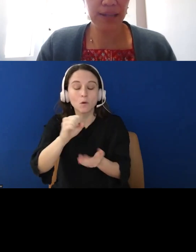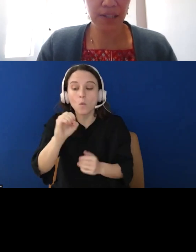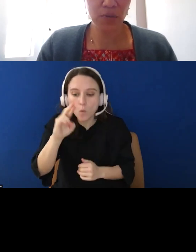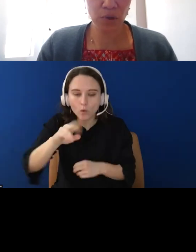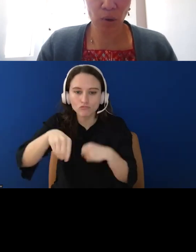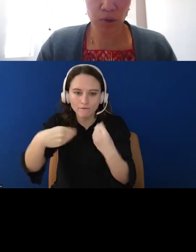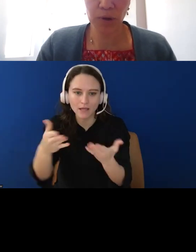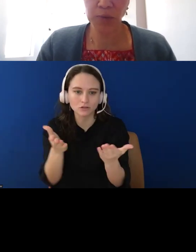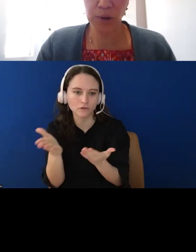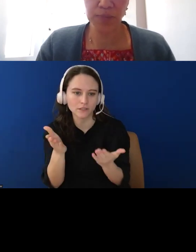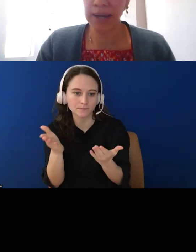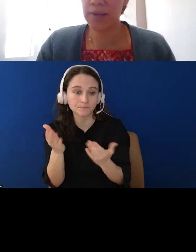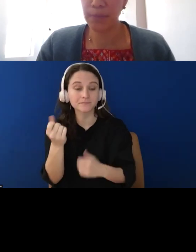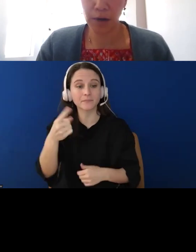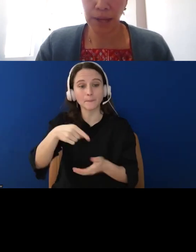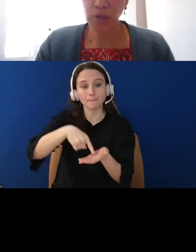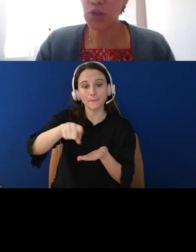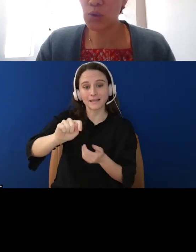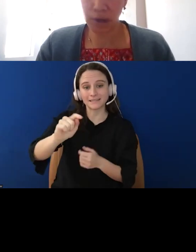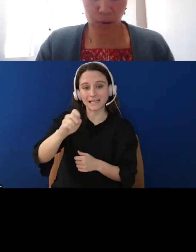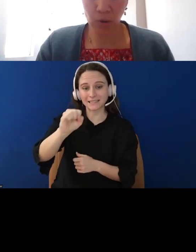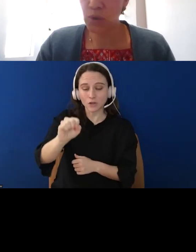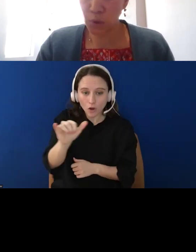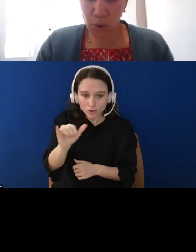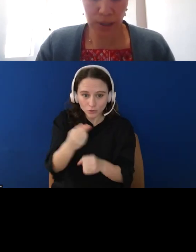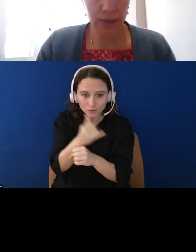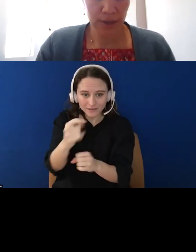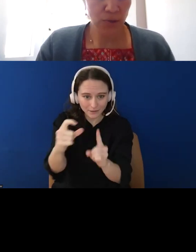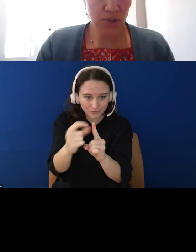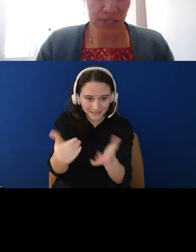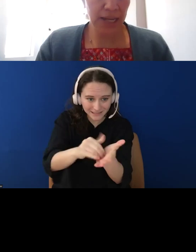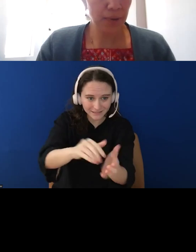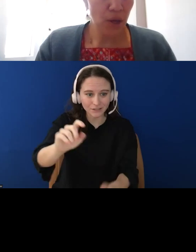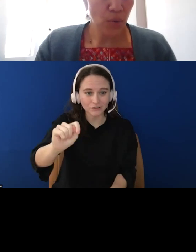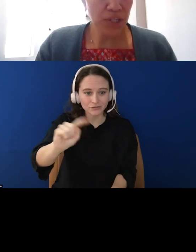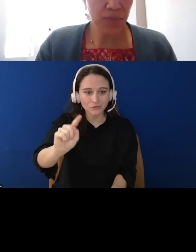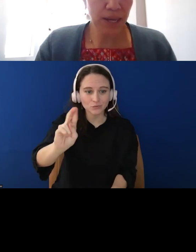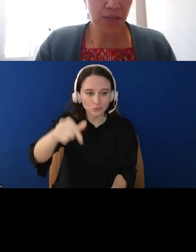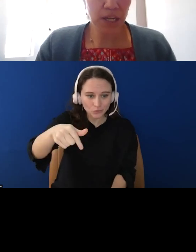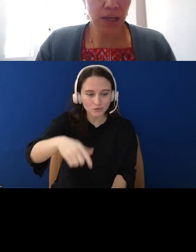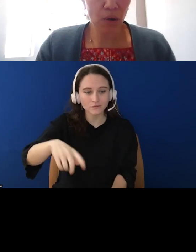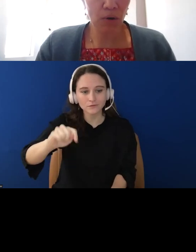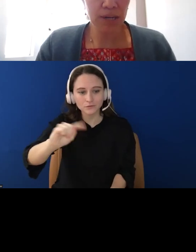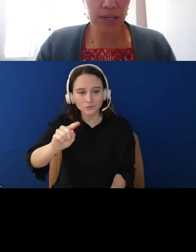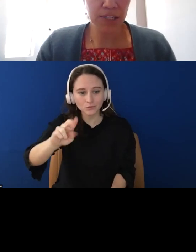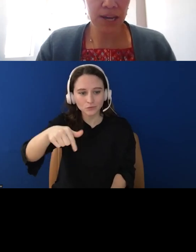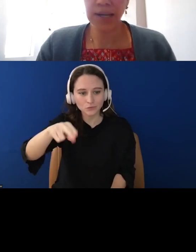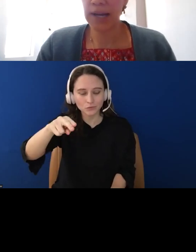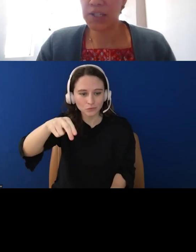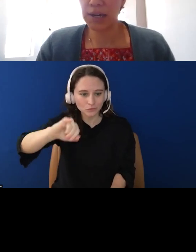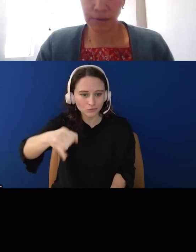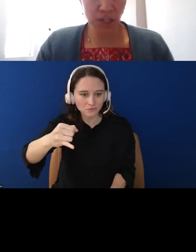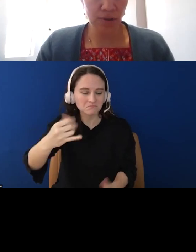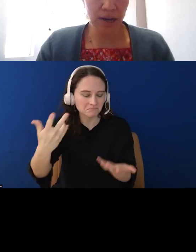of paying taxes was also expressed by the verb tzuq or tzuq, sustain, which is mentioned in colonial K'iche'